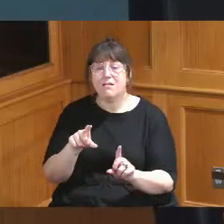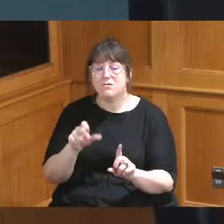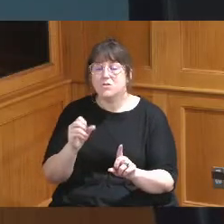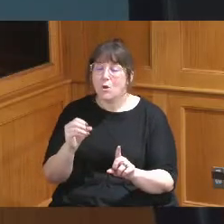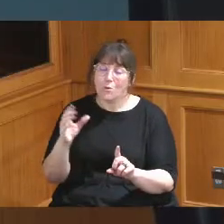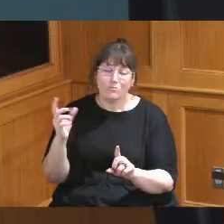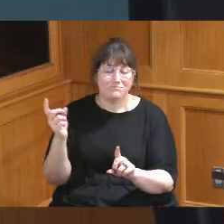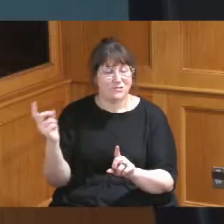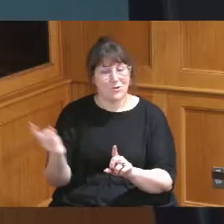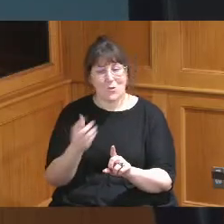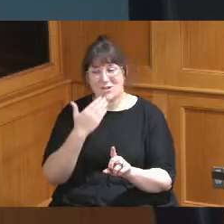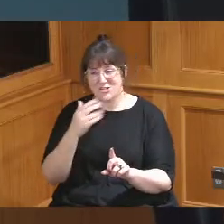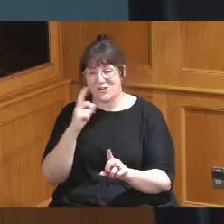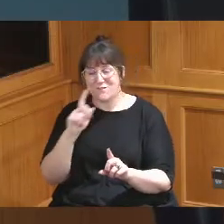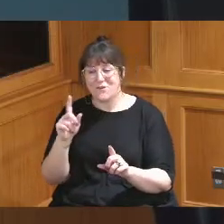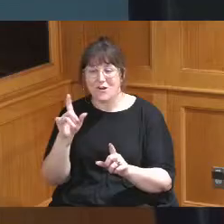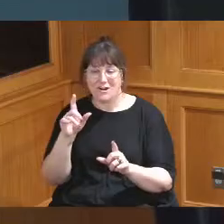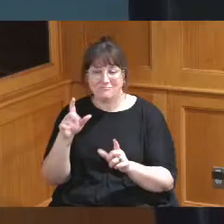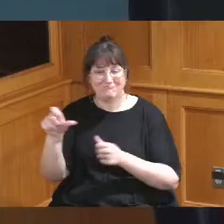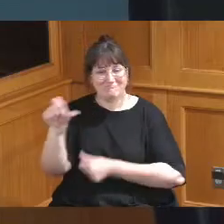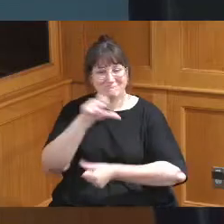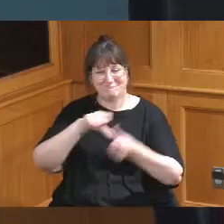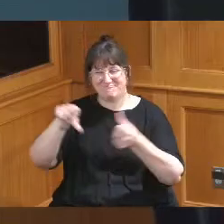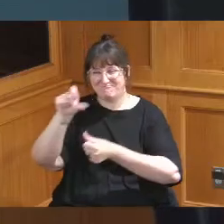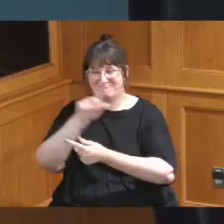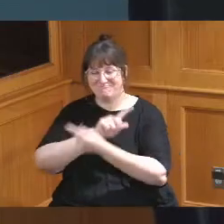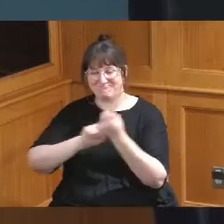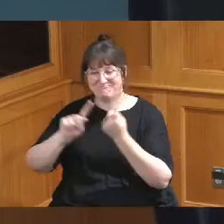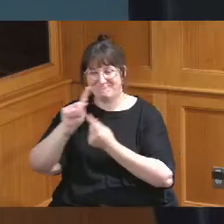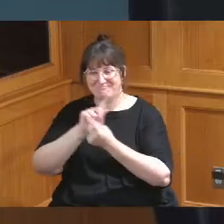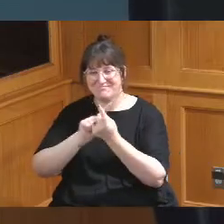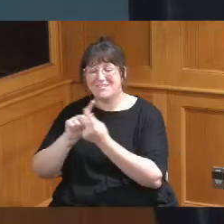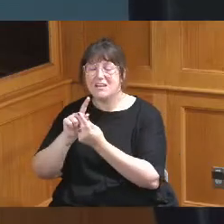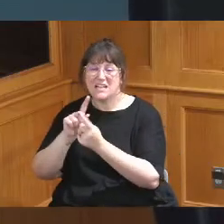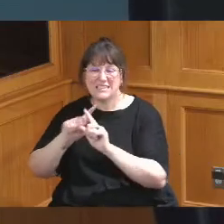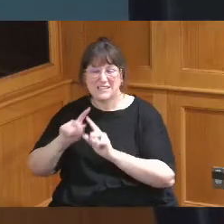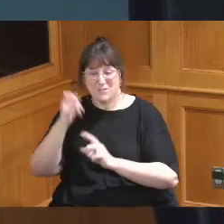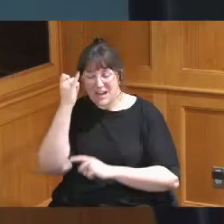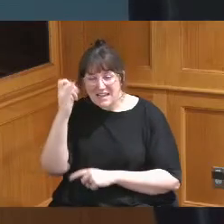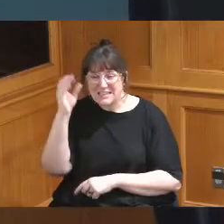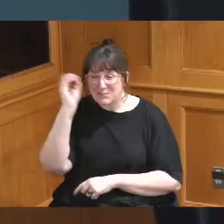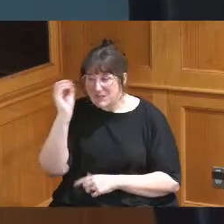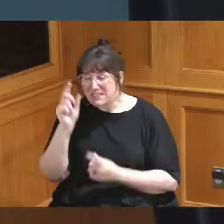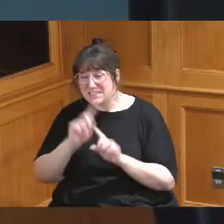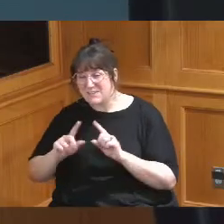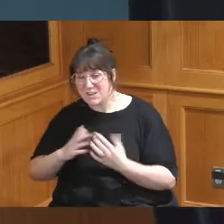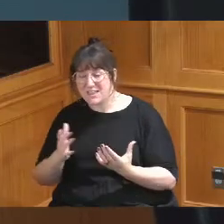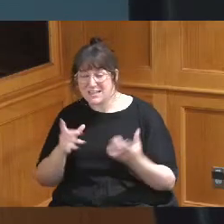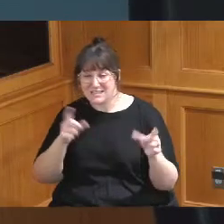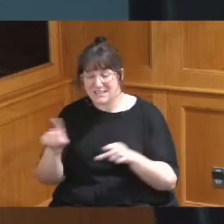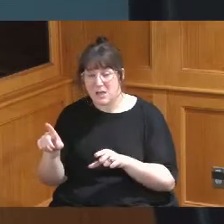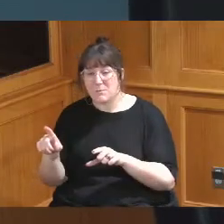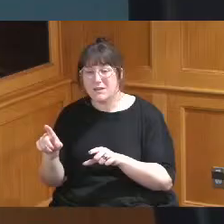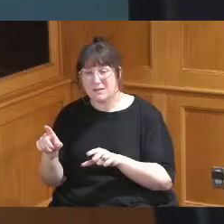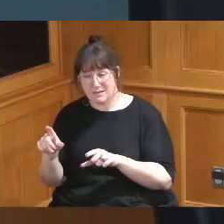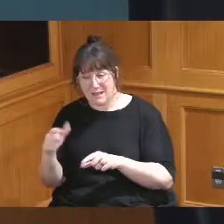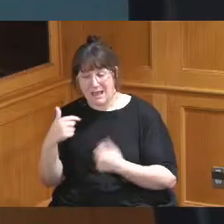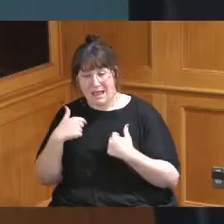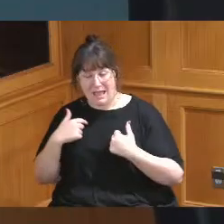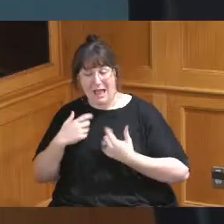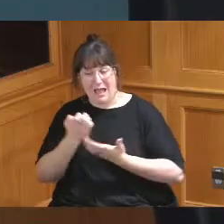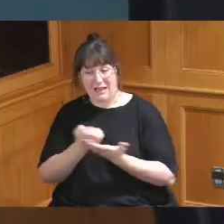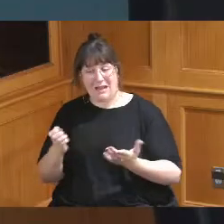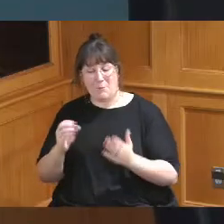good to have an exchange with folks from all over the country on different ideas, different things that they're doing. I sit on the Economic